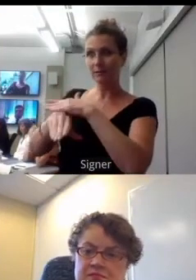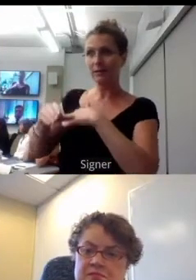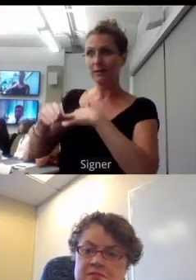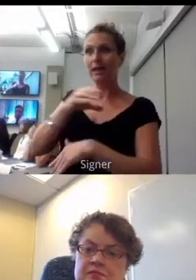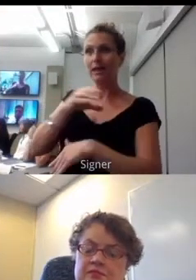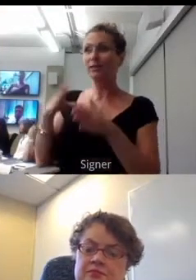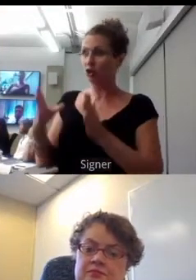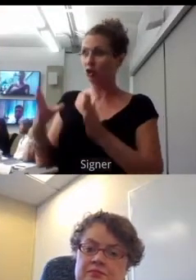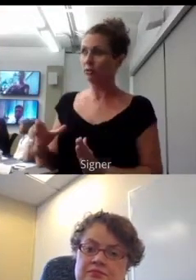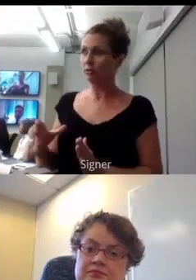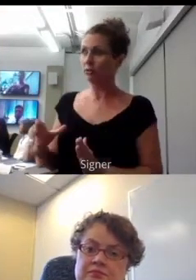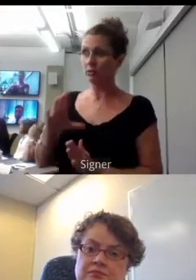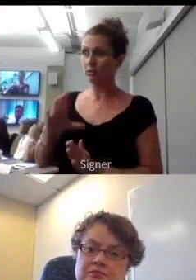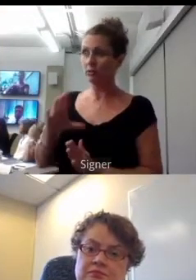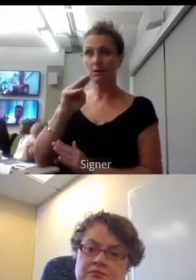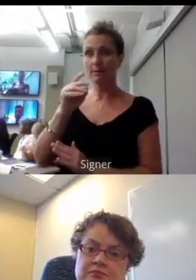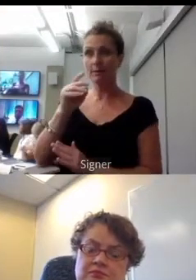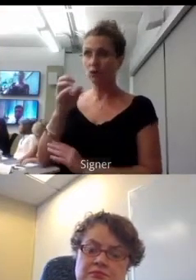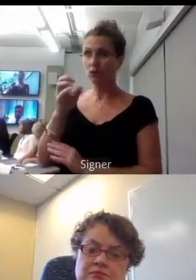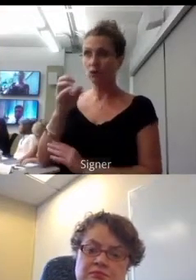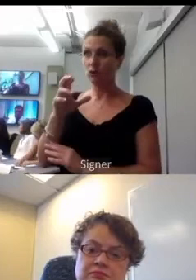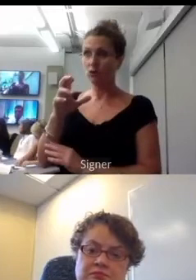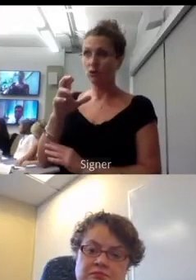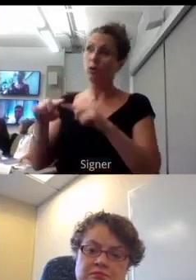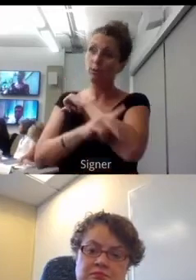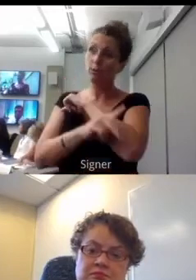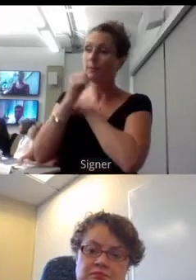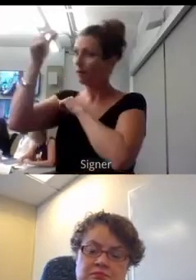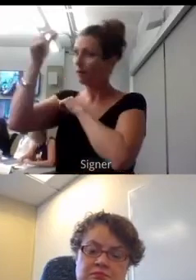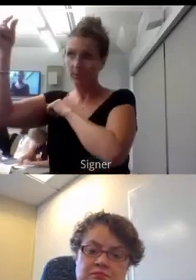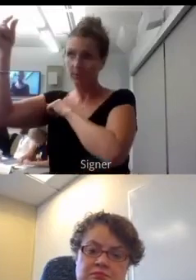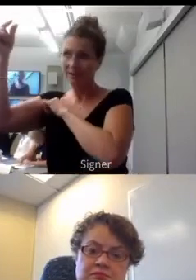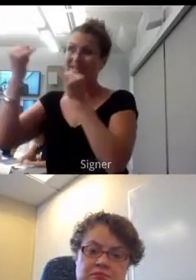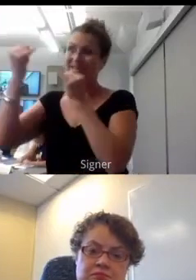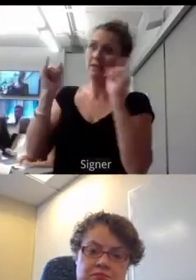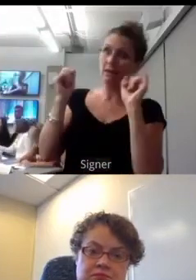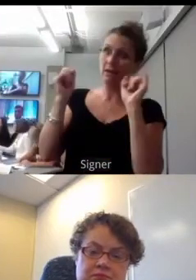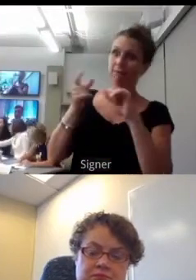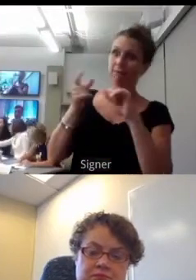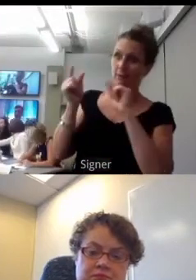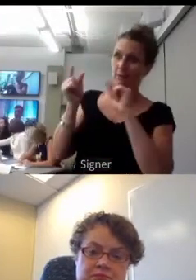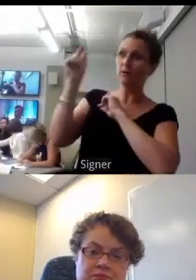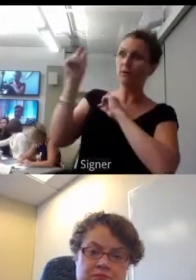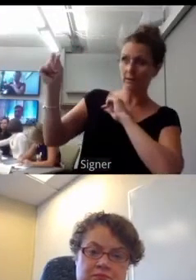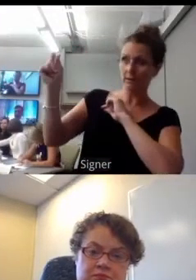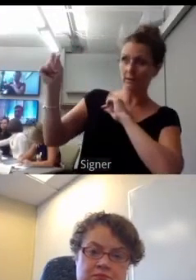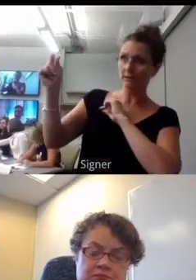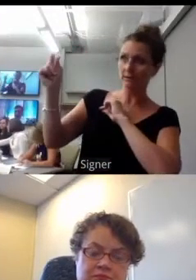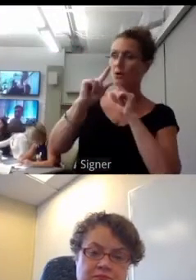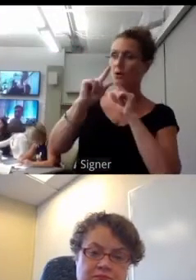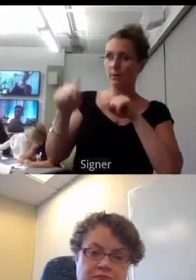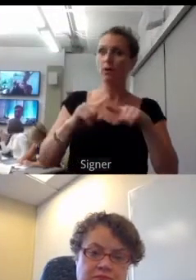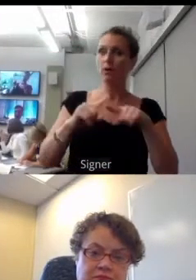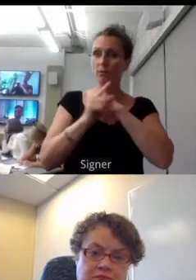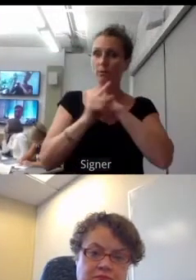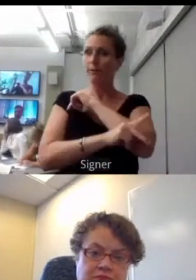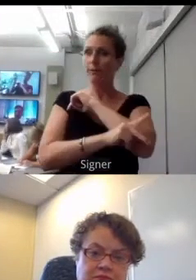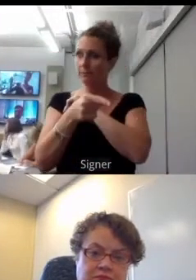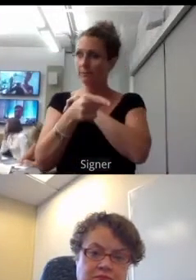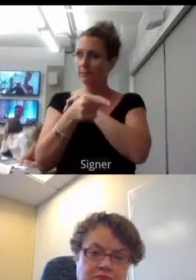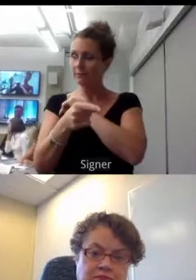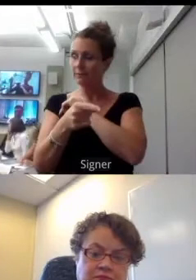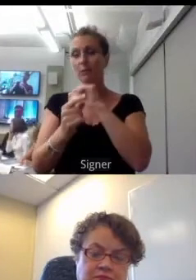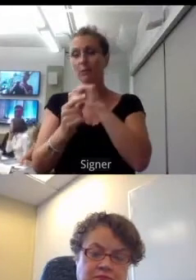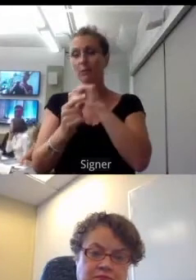Parliament, not to the government. They would be independent of government. And they could have 3 responsibilities, more. But the 3 would